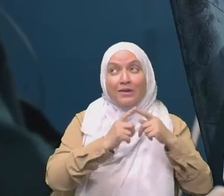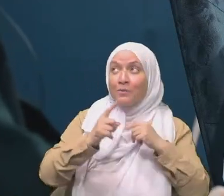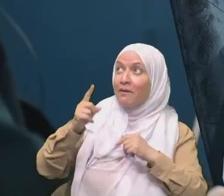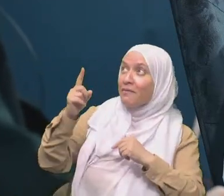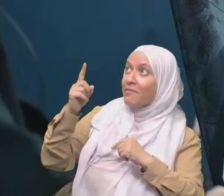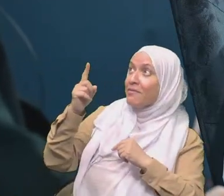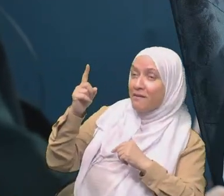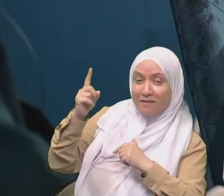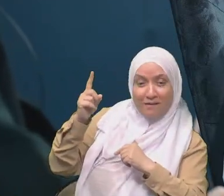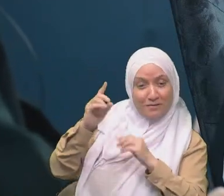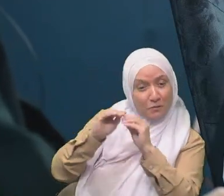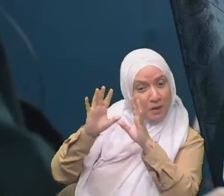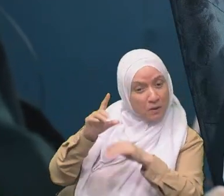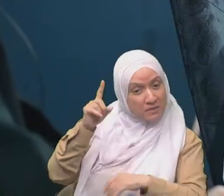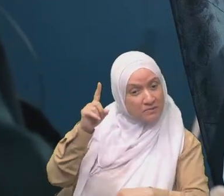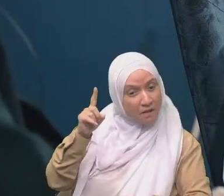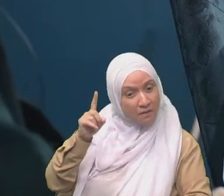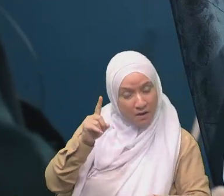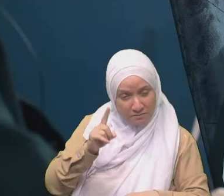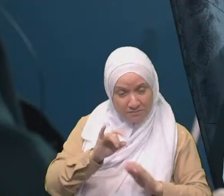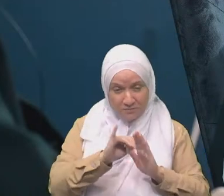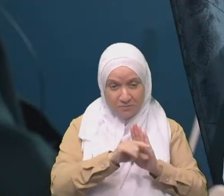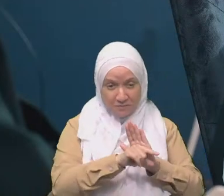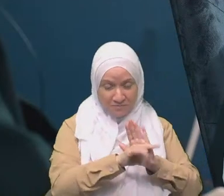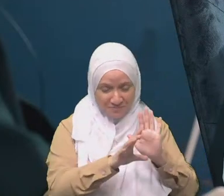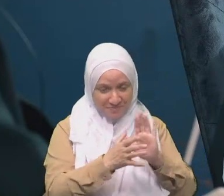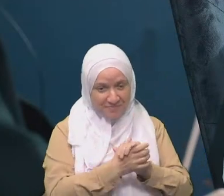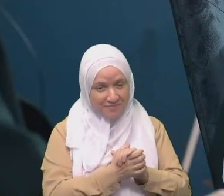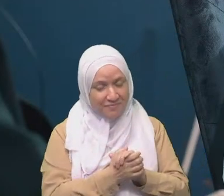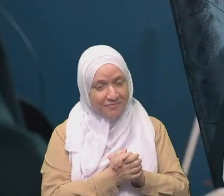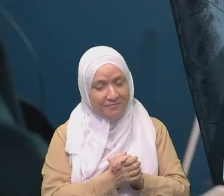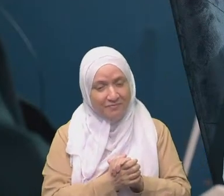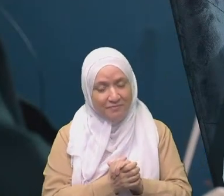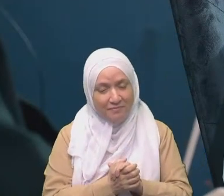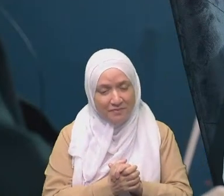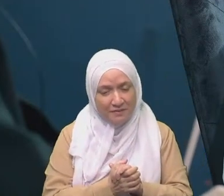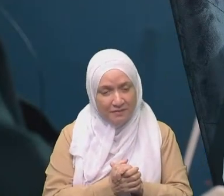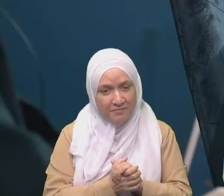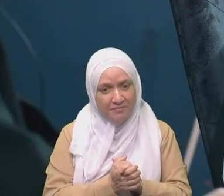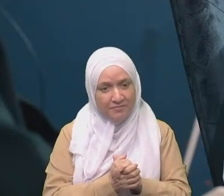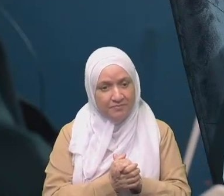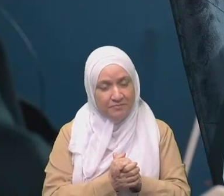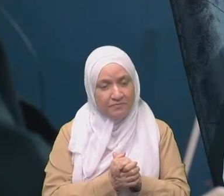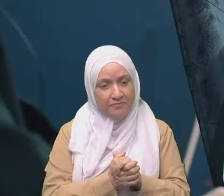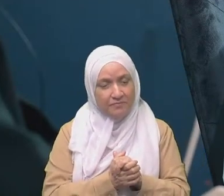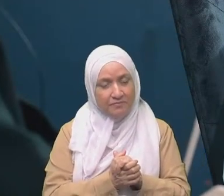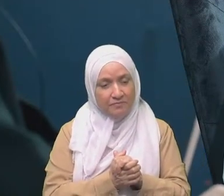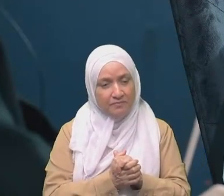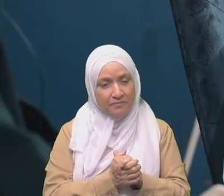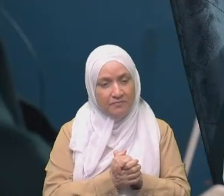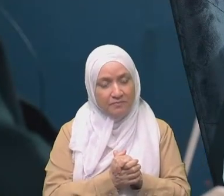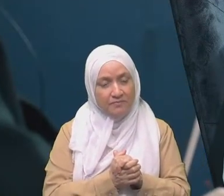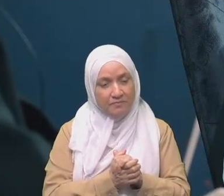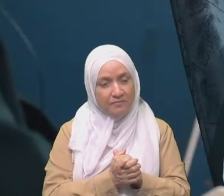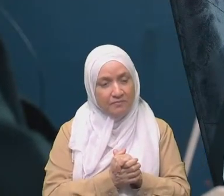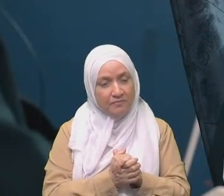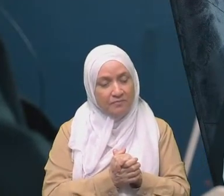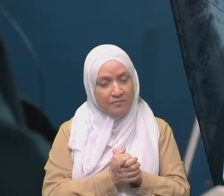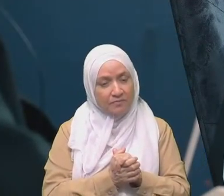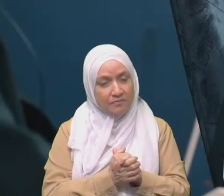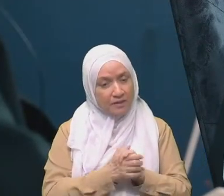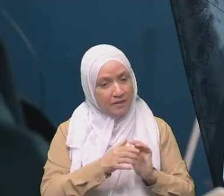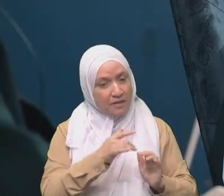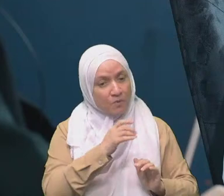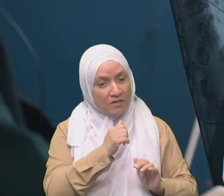the teacher and the ustad of Shaykh Islam, Ibn Taymiyyah actually, the teacher of Ibn Qayyim Ibn Taymiyyah, he says,